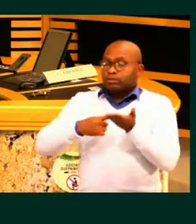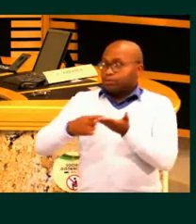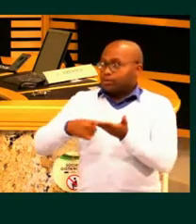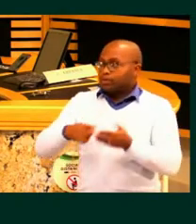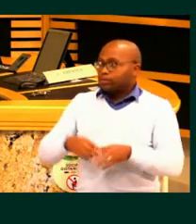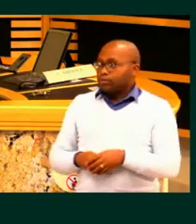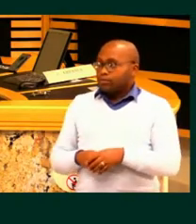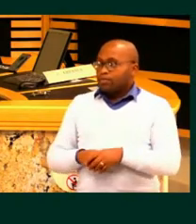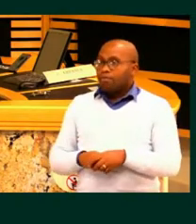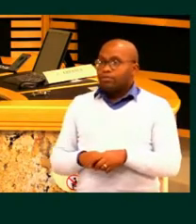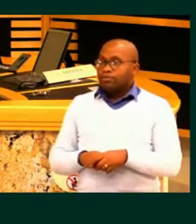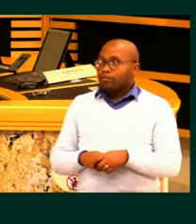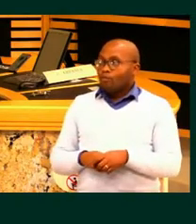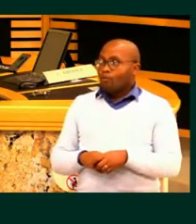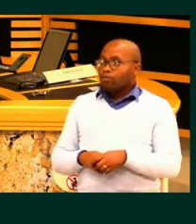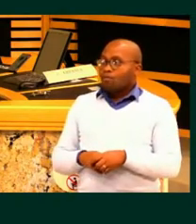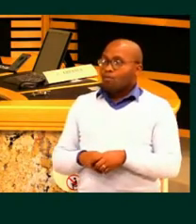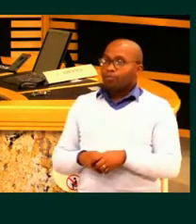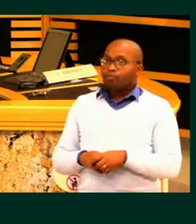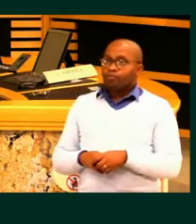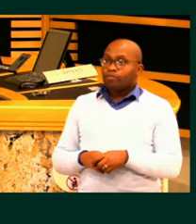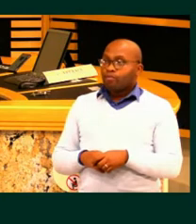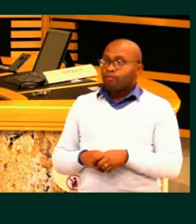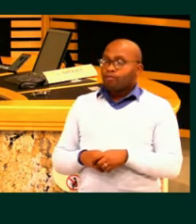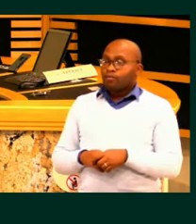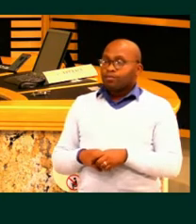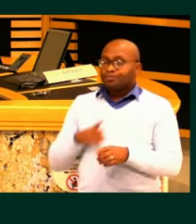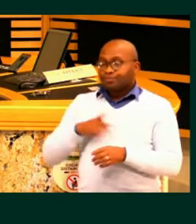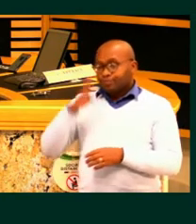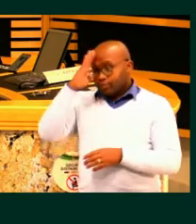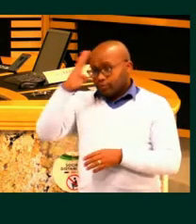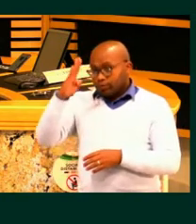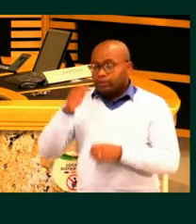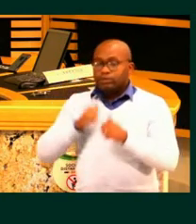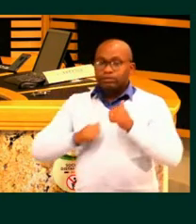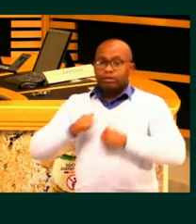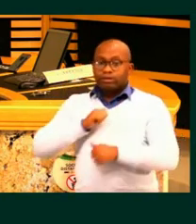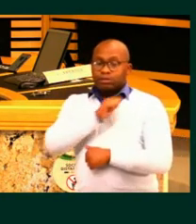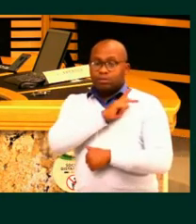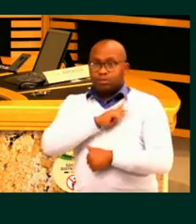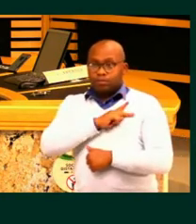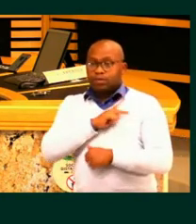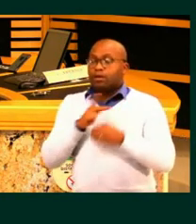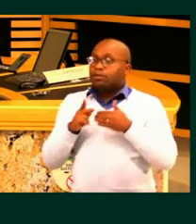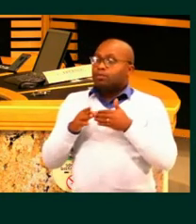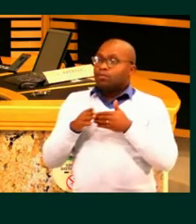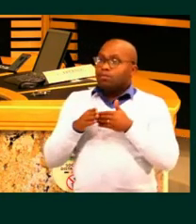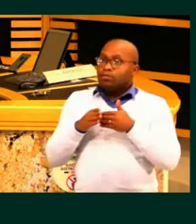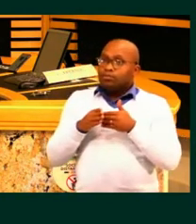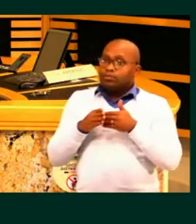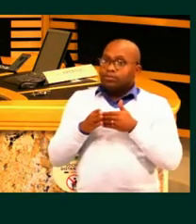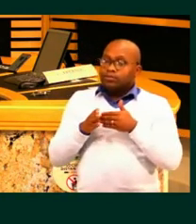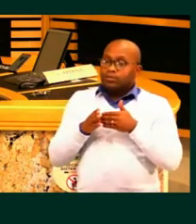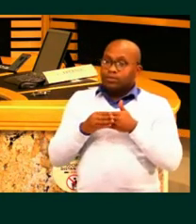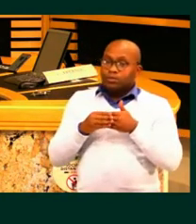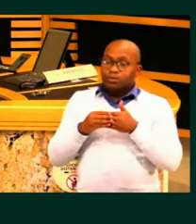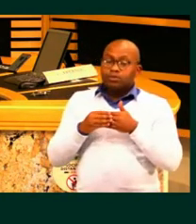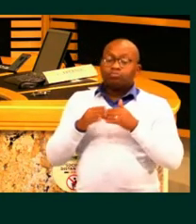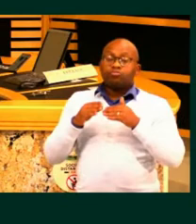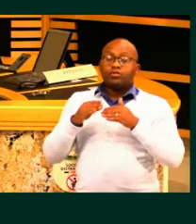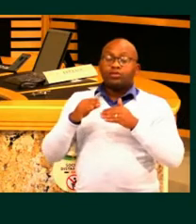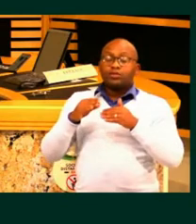debate acting premier members of the executive honorable members of